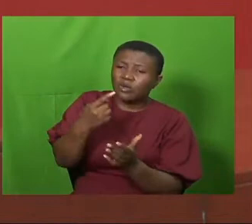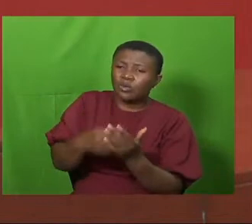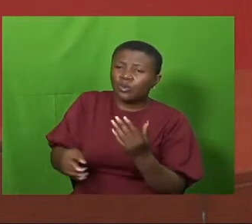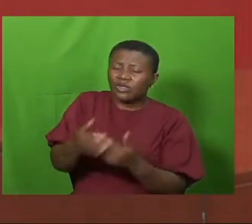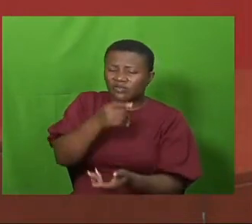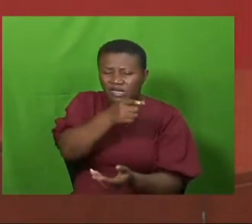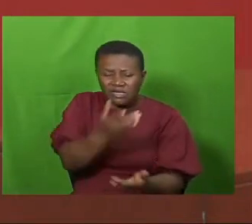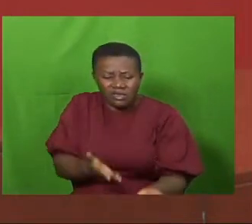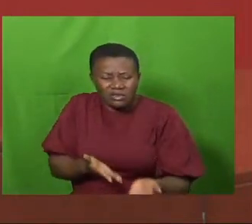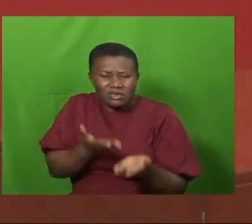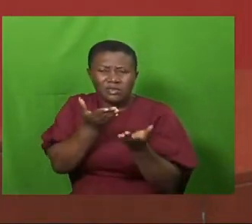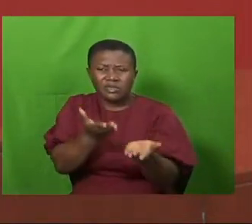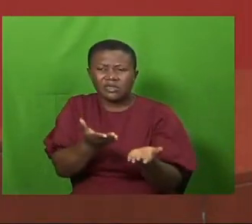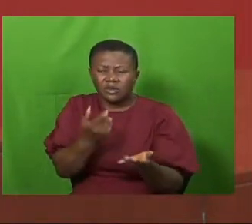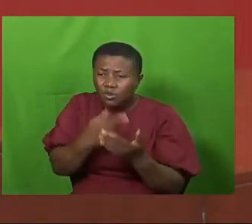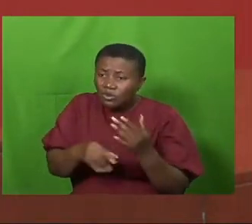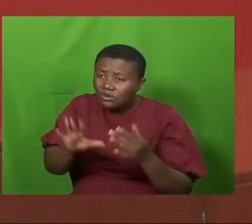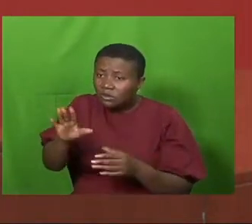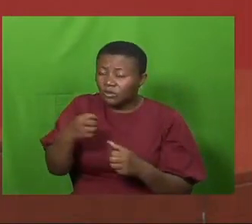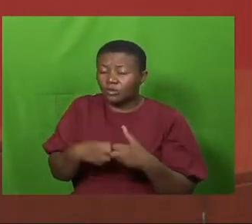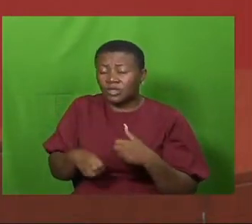submitted. So what is your problem?